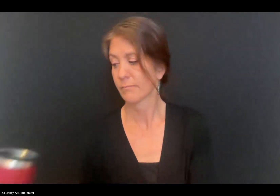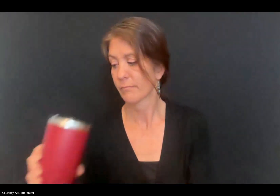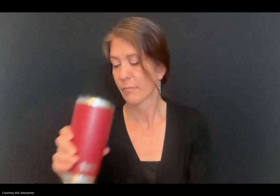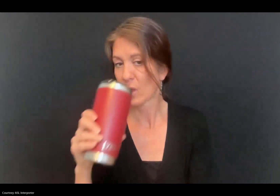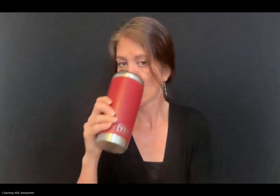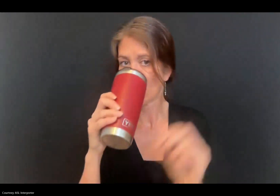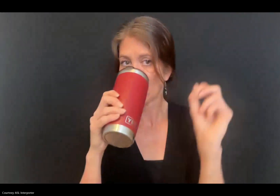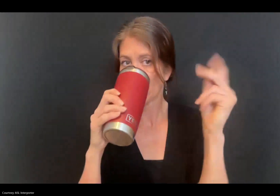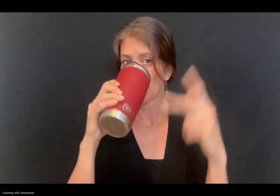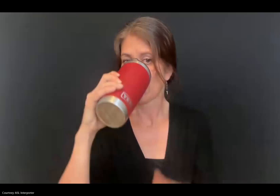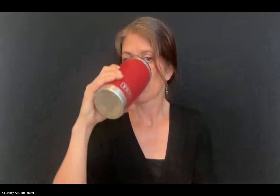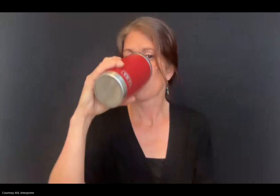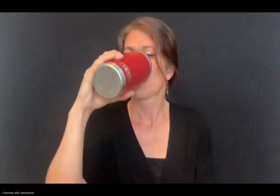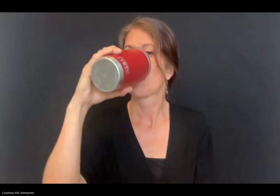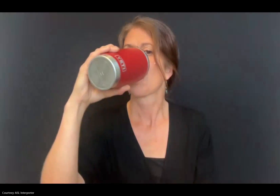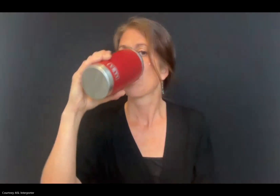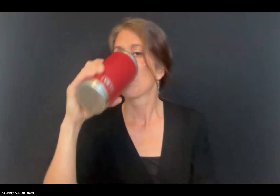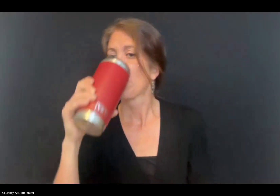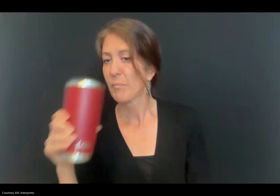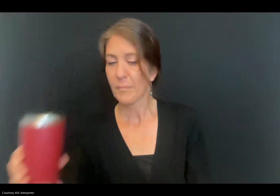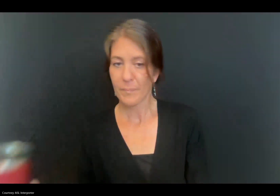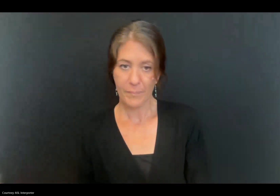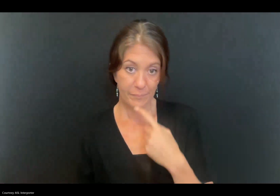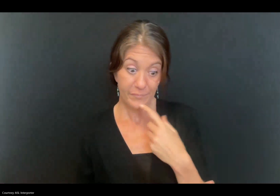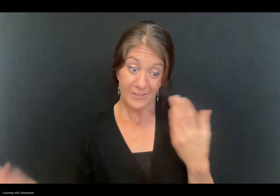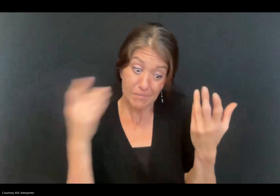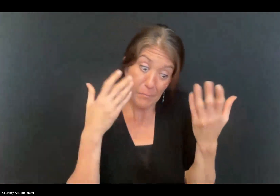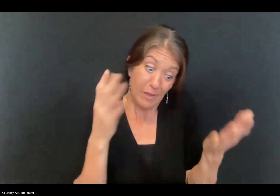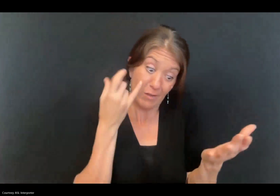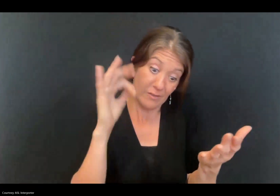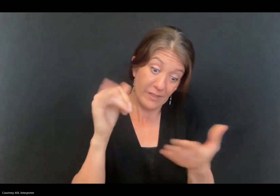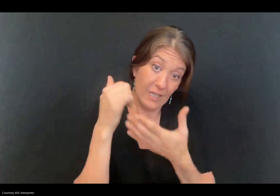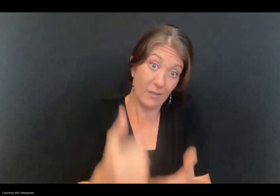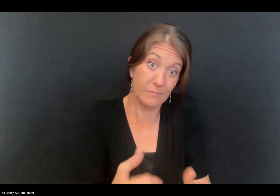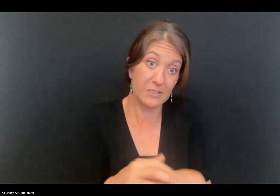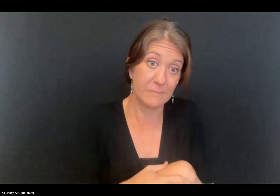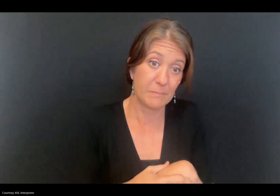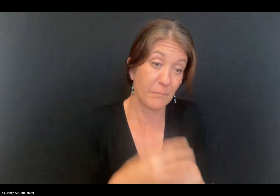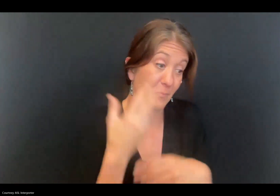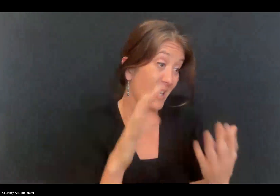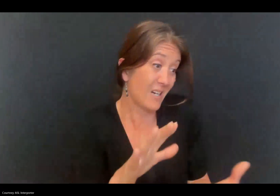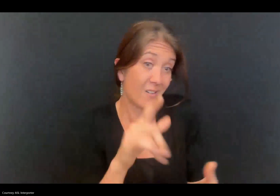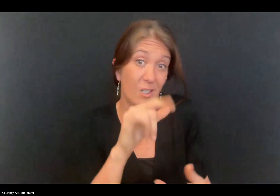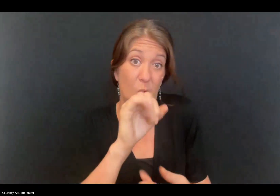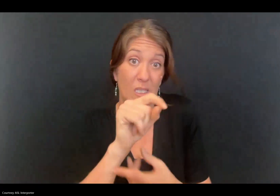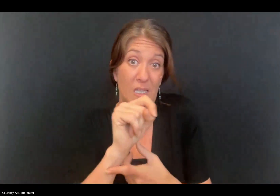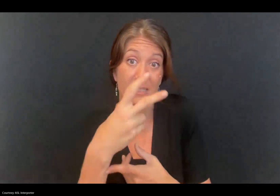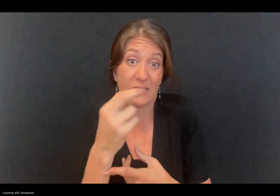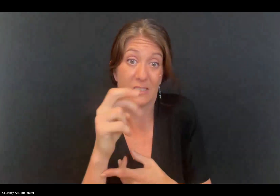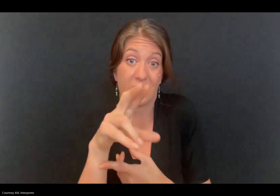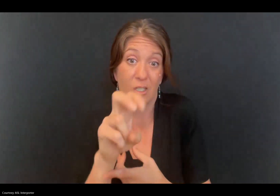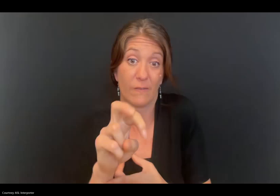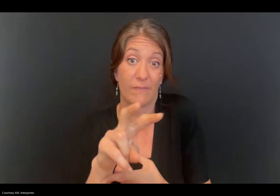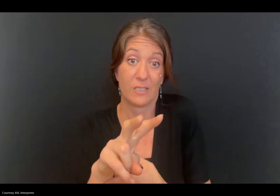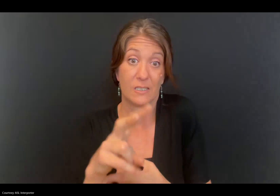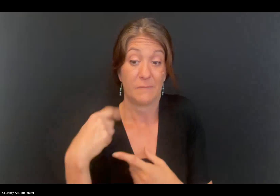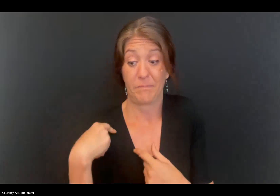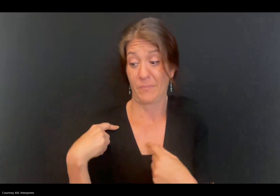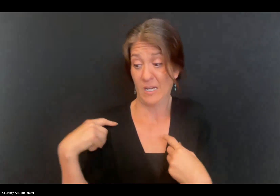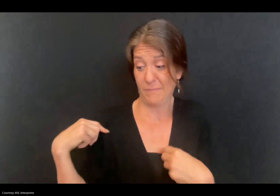Okay, well, I don't know if that helps, but yeah, I didn't even know there was a listserv, and I've been dealing with this for years,